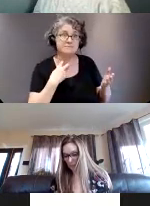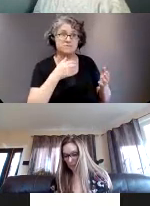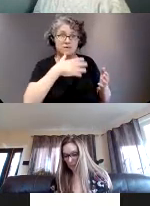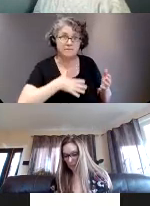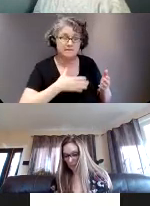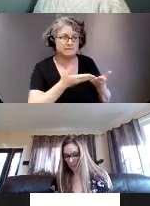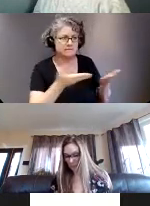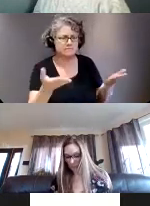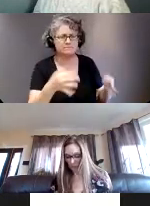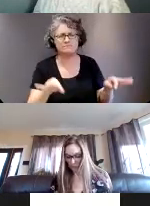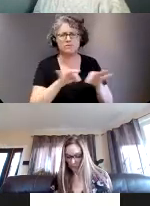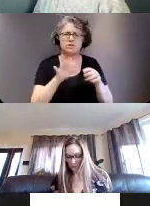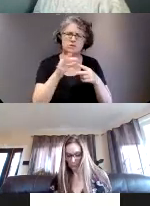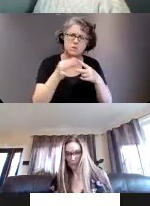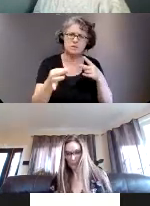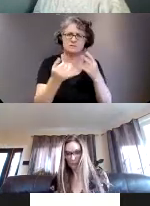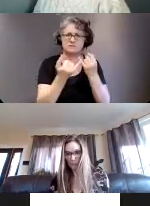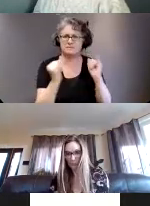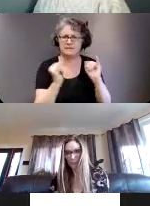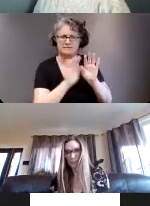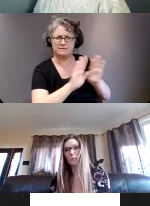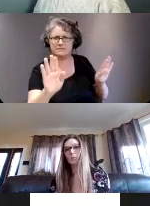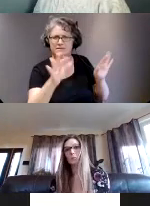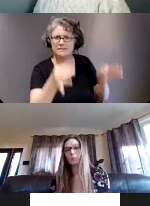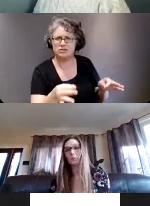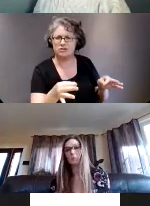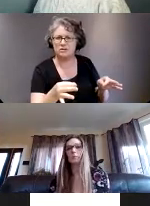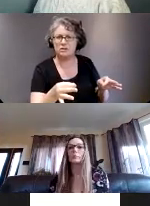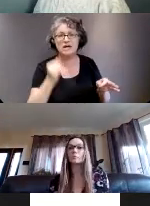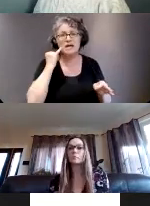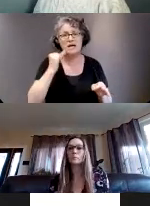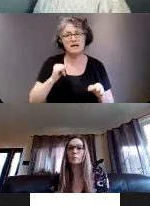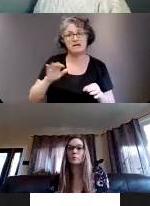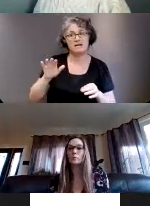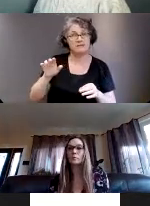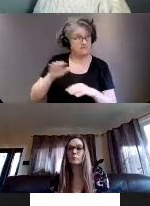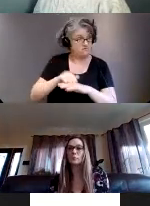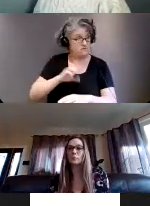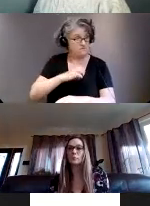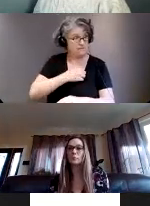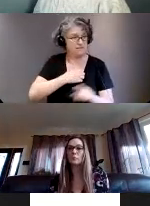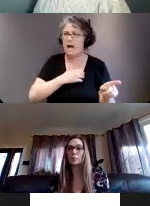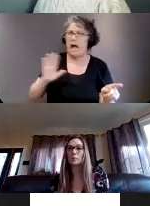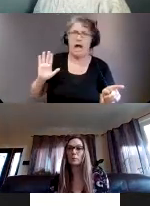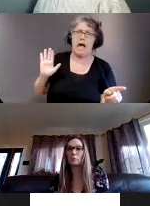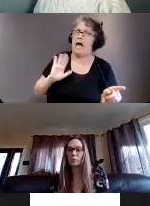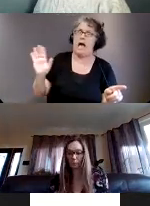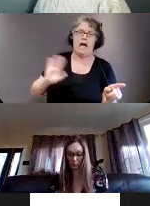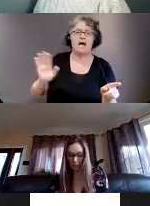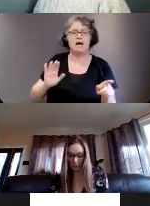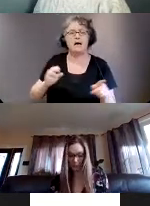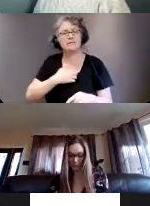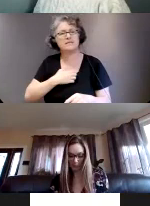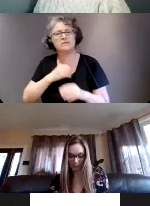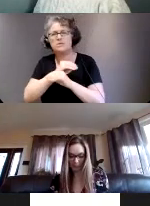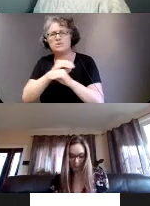key. And if you refer to the police and a person is not on board, the police won't often have the evidence